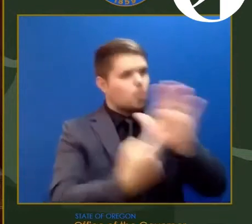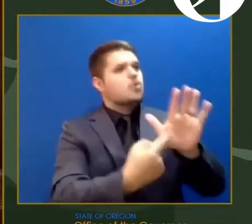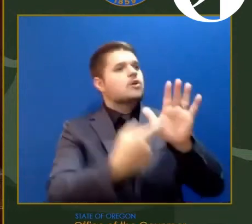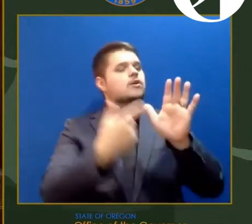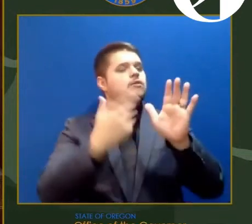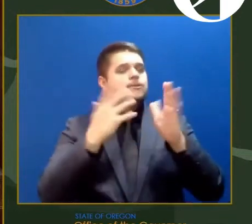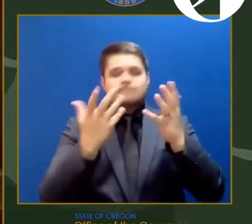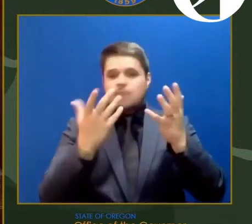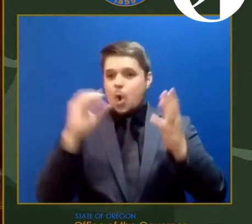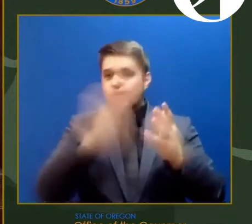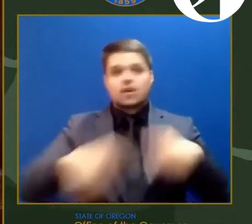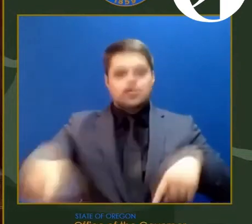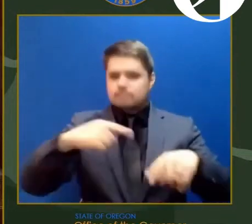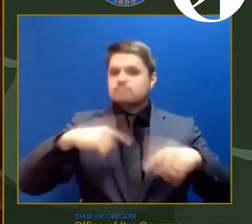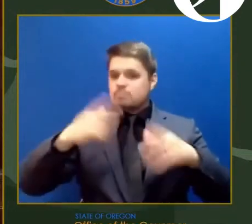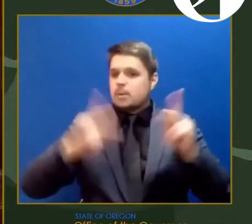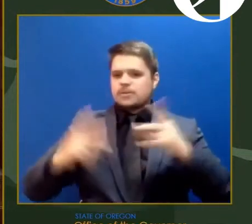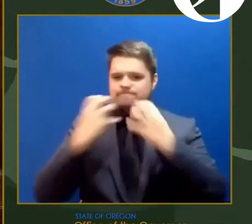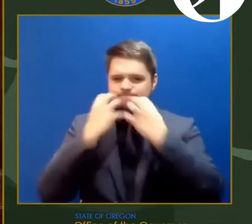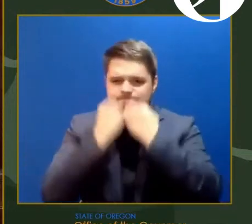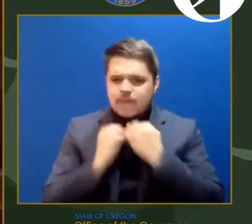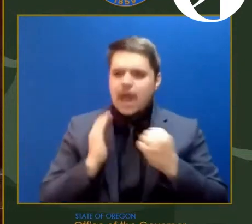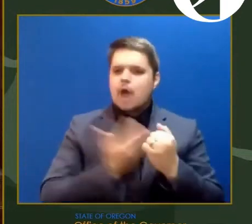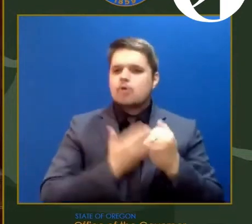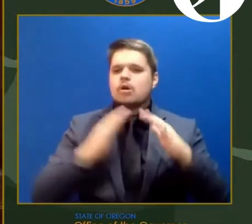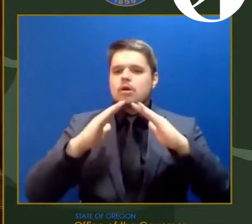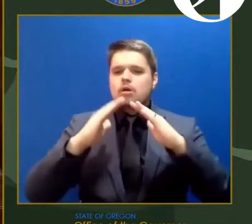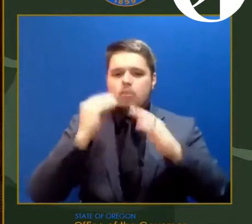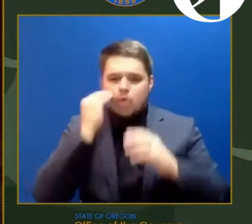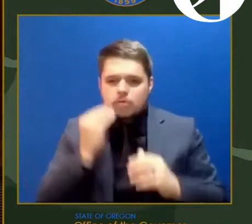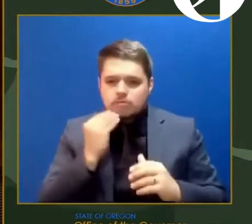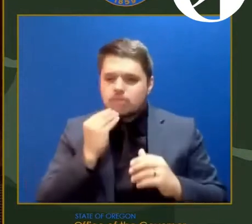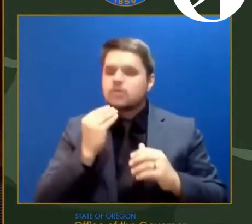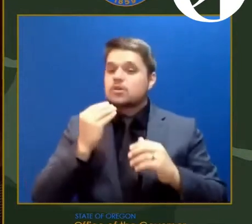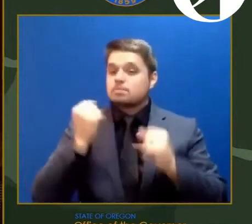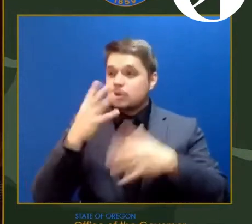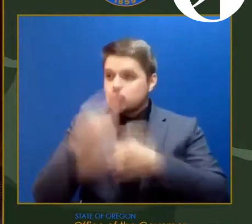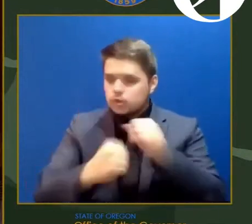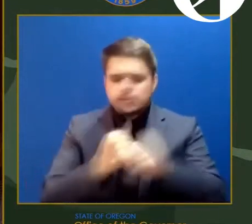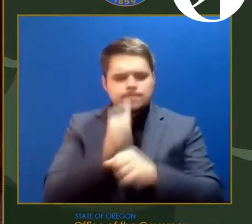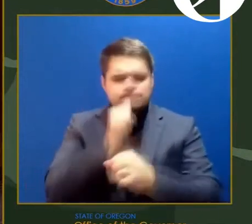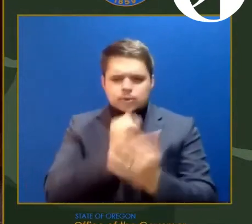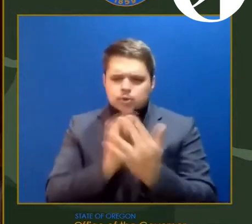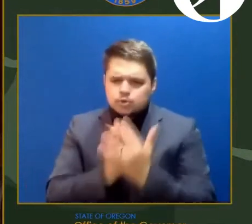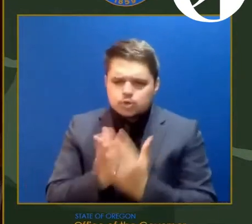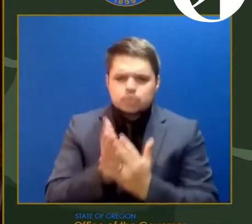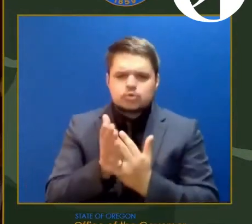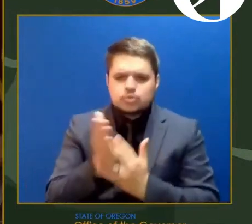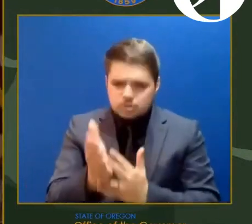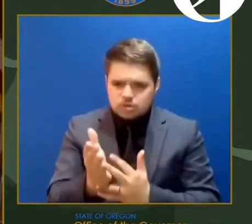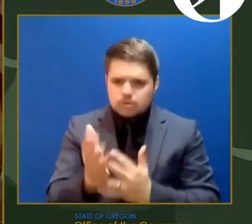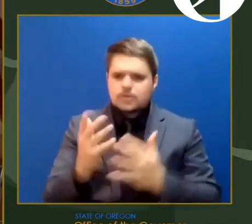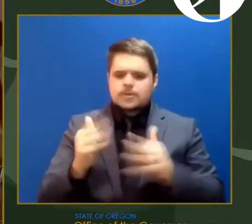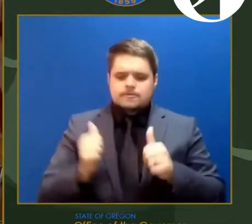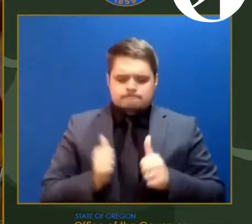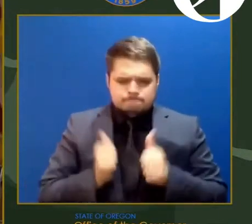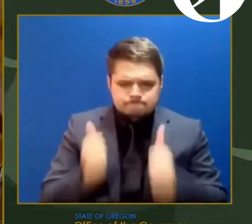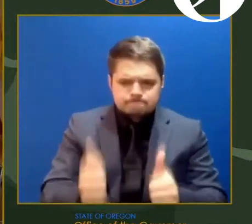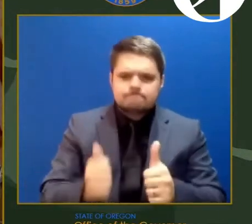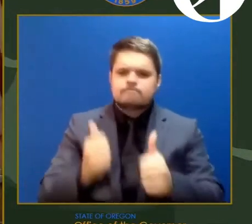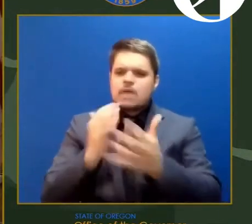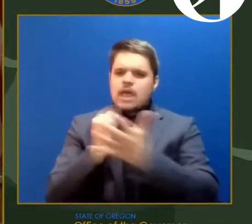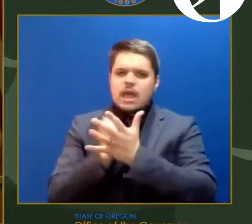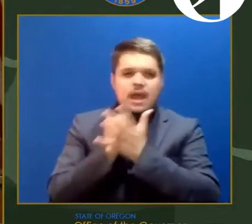by Oregonians who have run this marathon, stepping up at every turn to protect friends, families, and